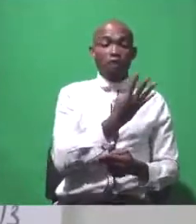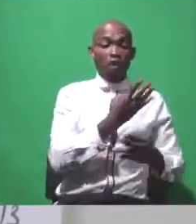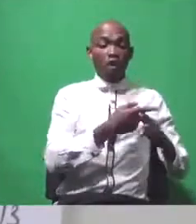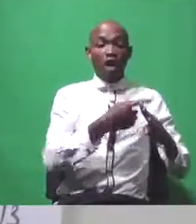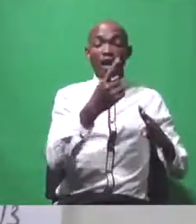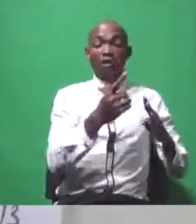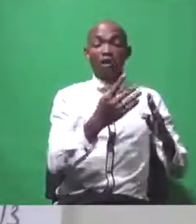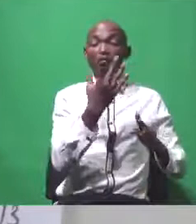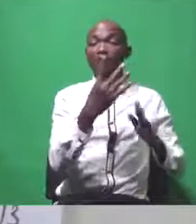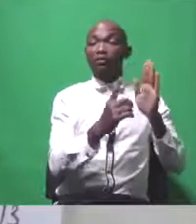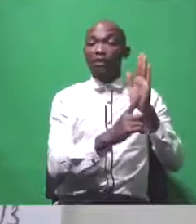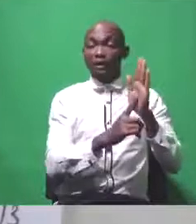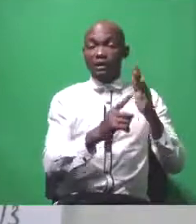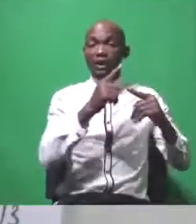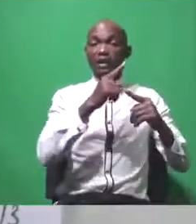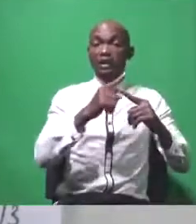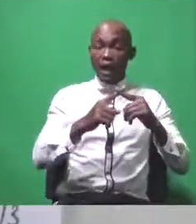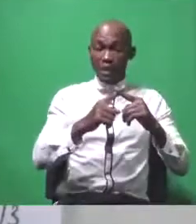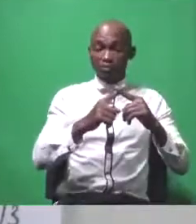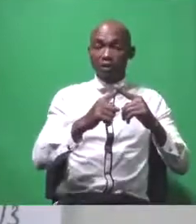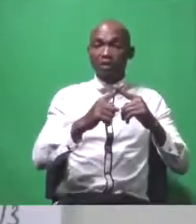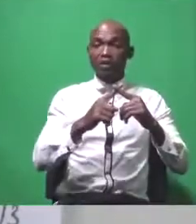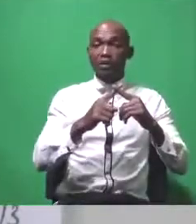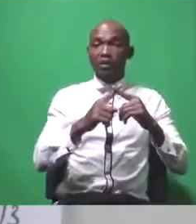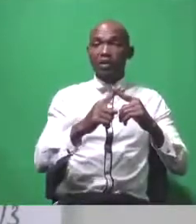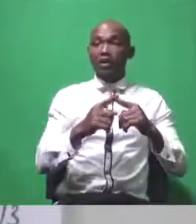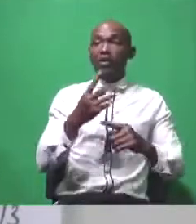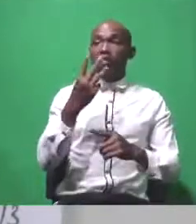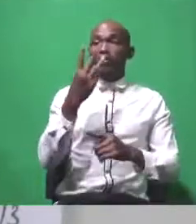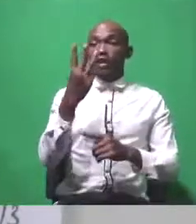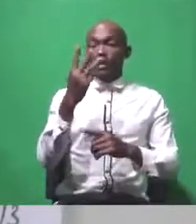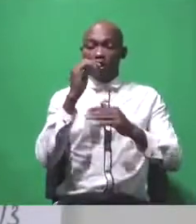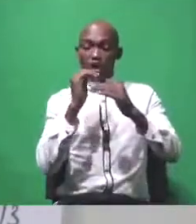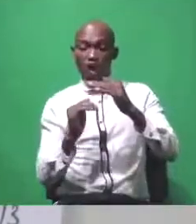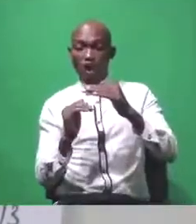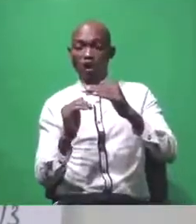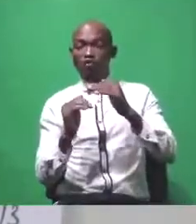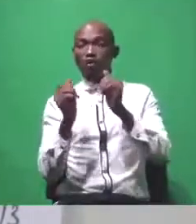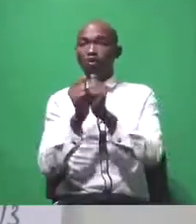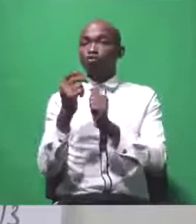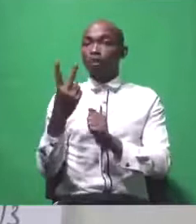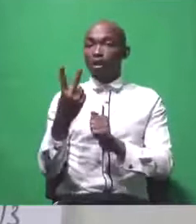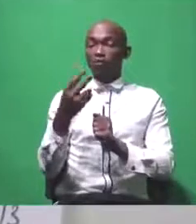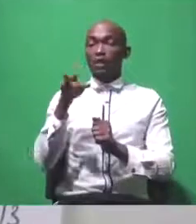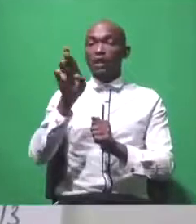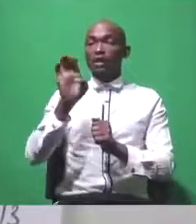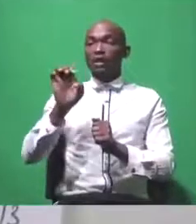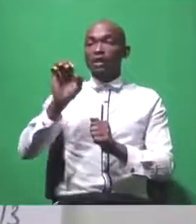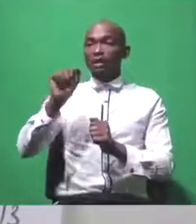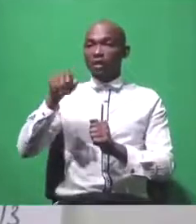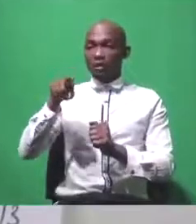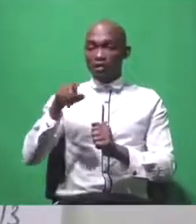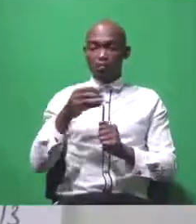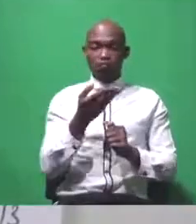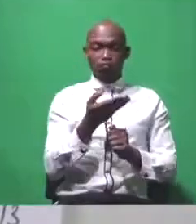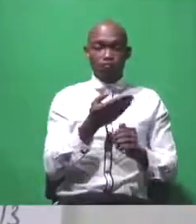456 times 3 over 12 and reap.